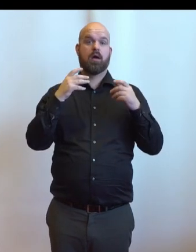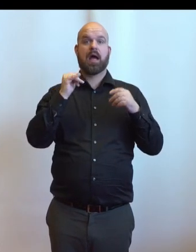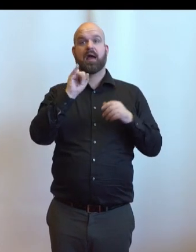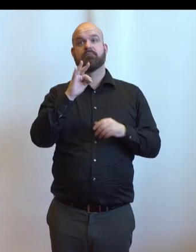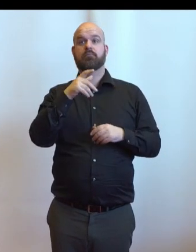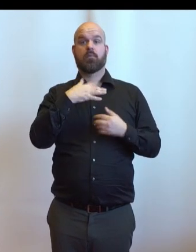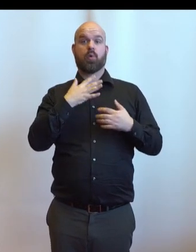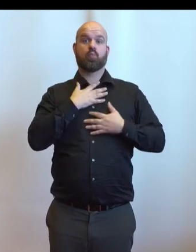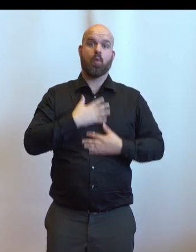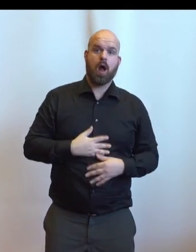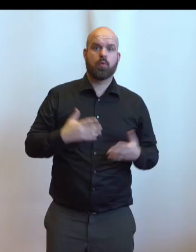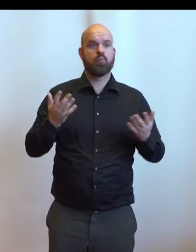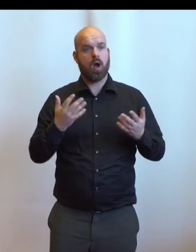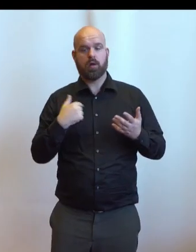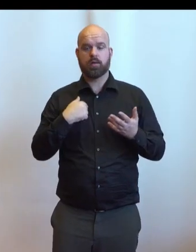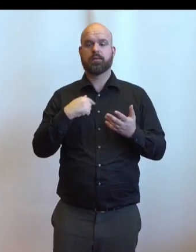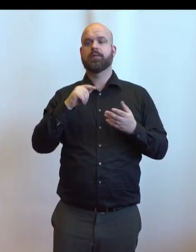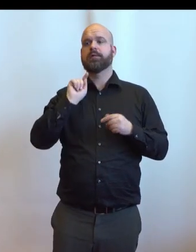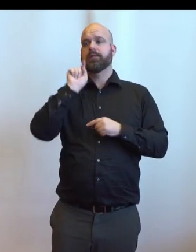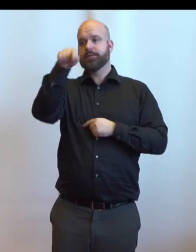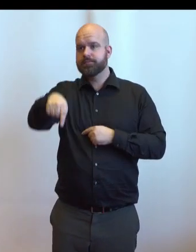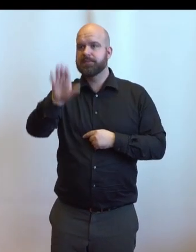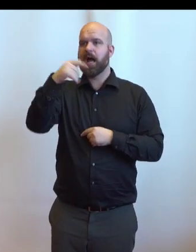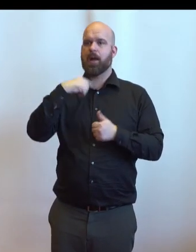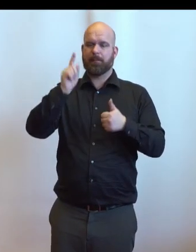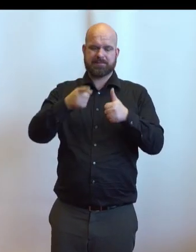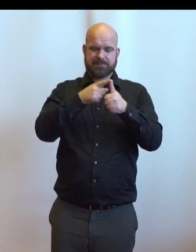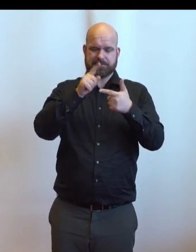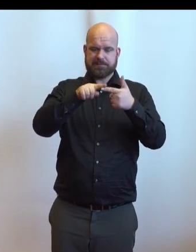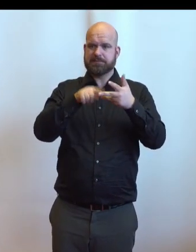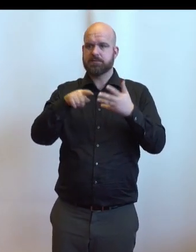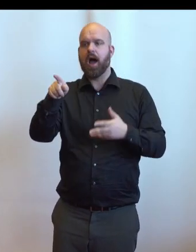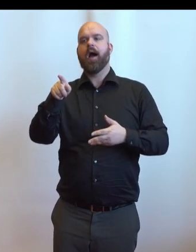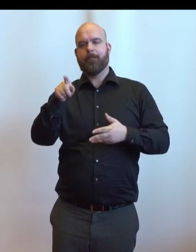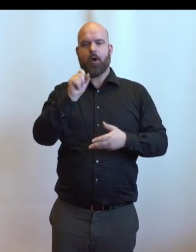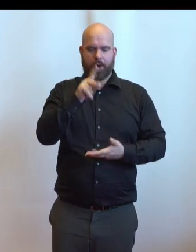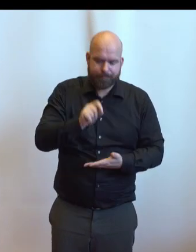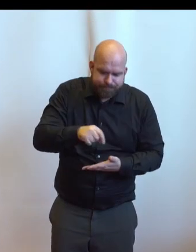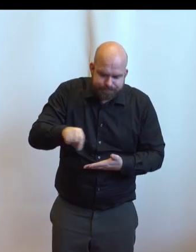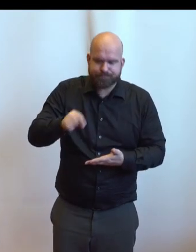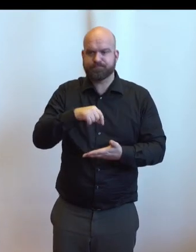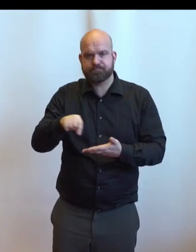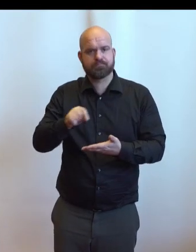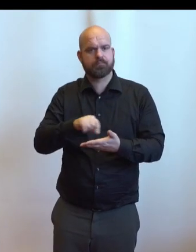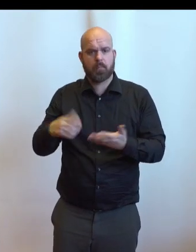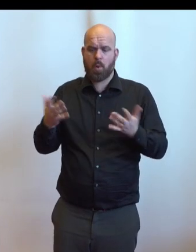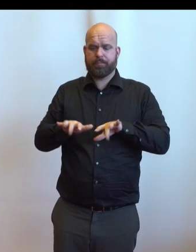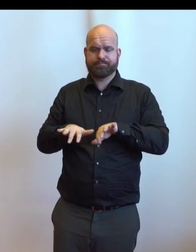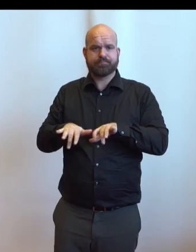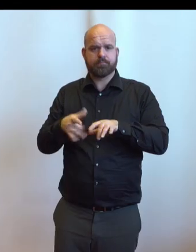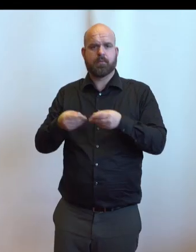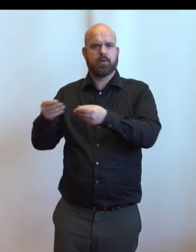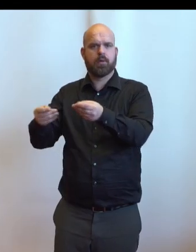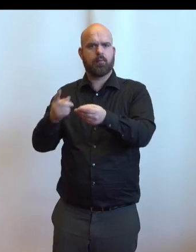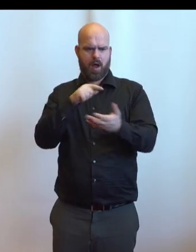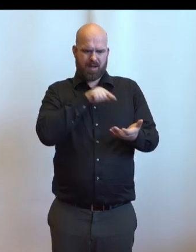for accommodations using a very manual process. And this tool is really helping because it mainstreams